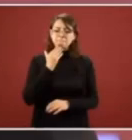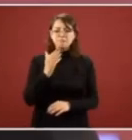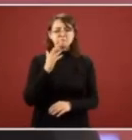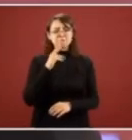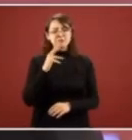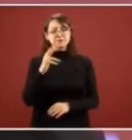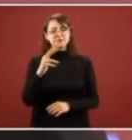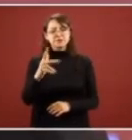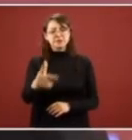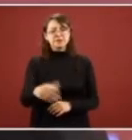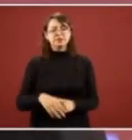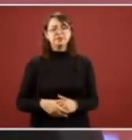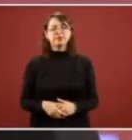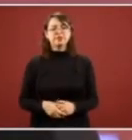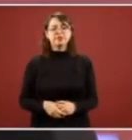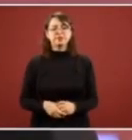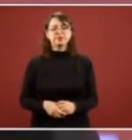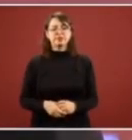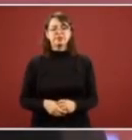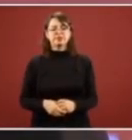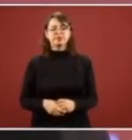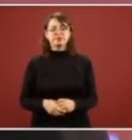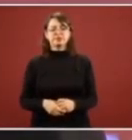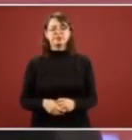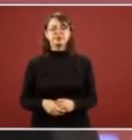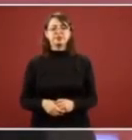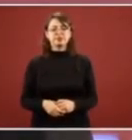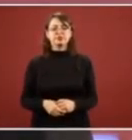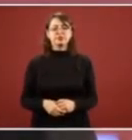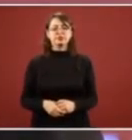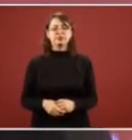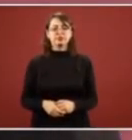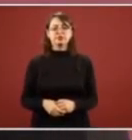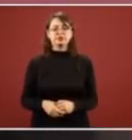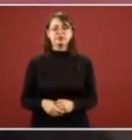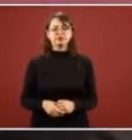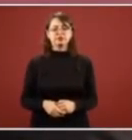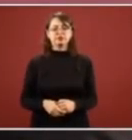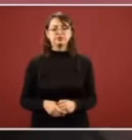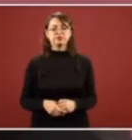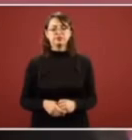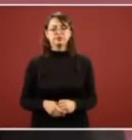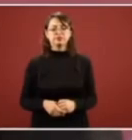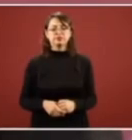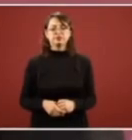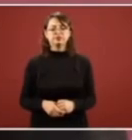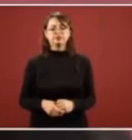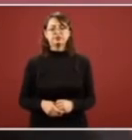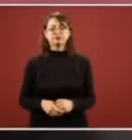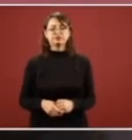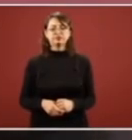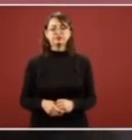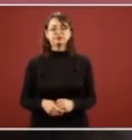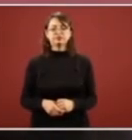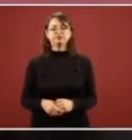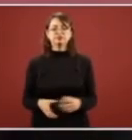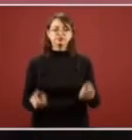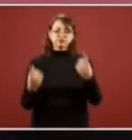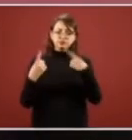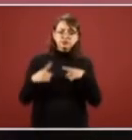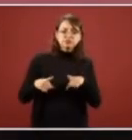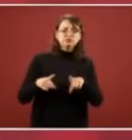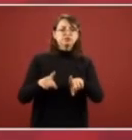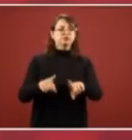Y que al mismo tiempo. And at the same time. Podamos ir serenando al